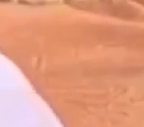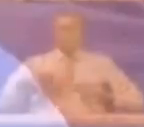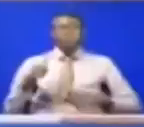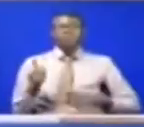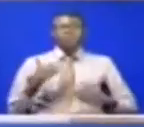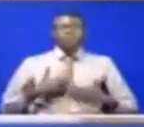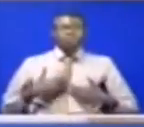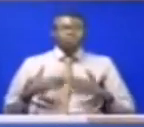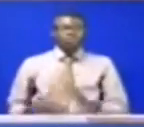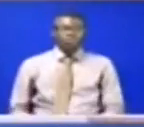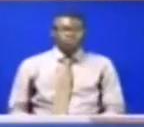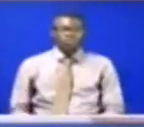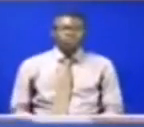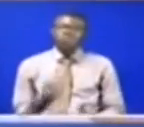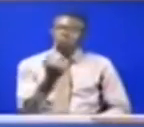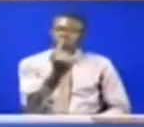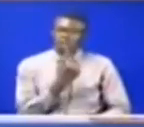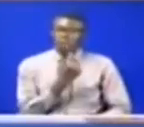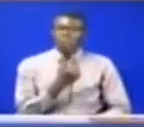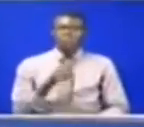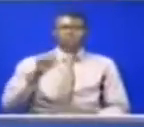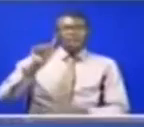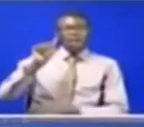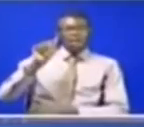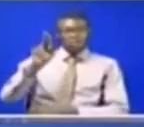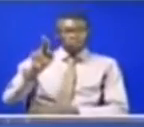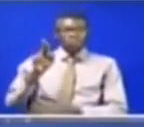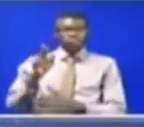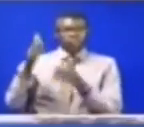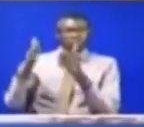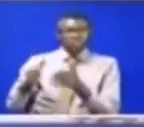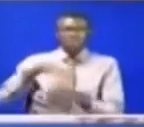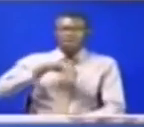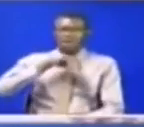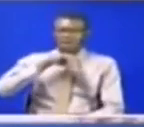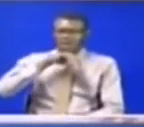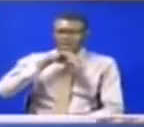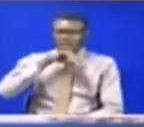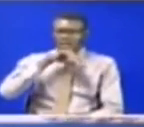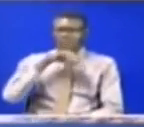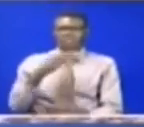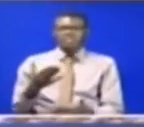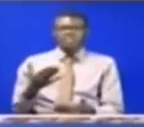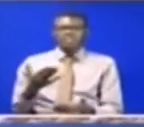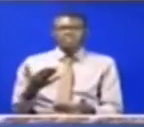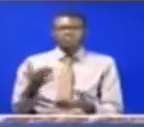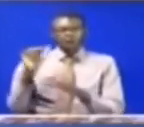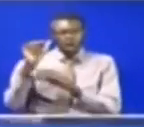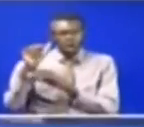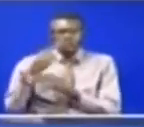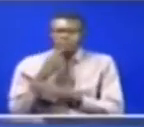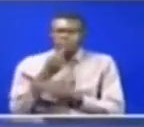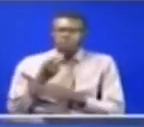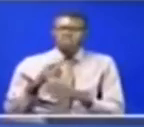dad, please come forward. AU Special Envoy Raila Odinga prayed for strength to the former president, Daniel Moi, and